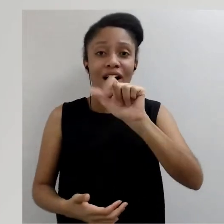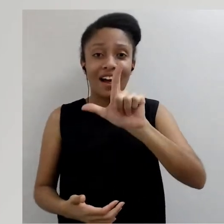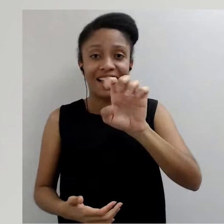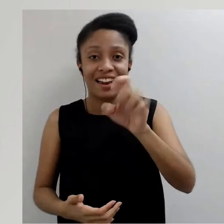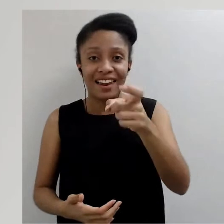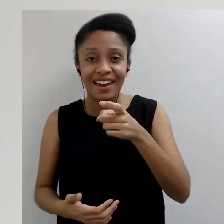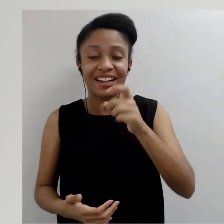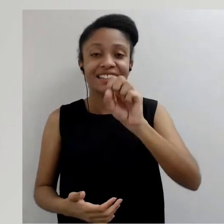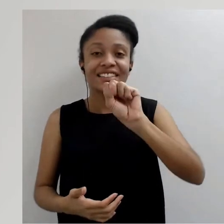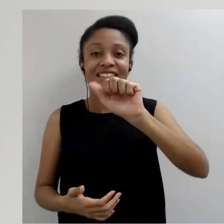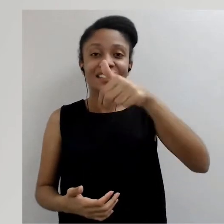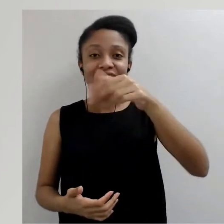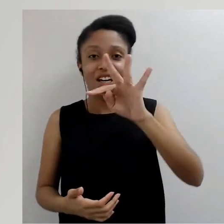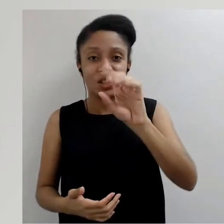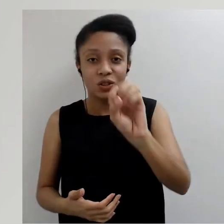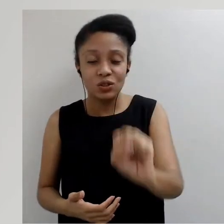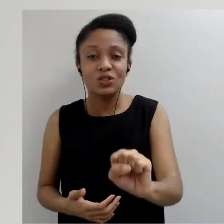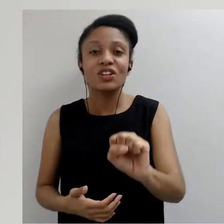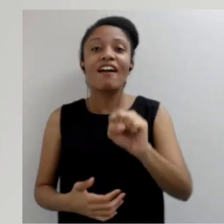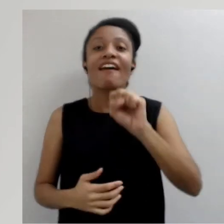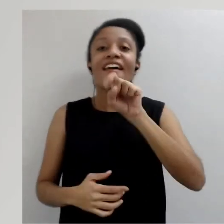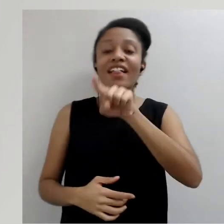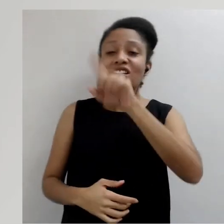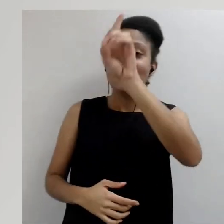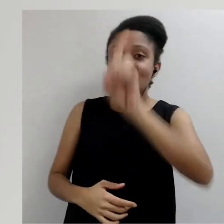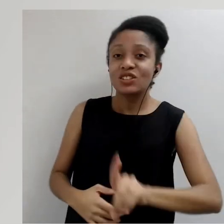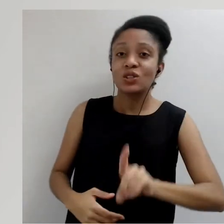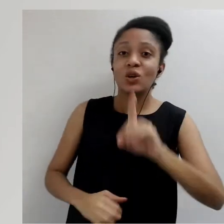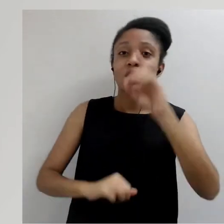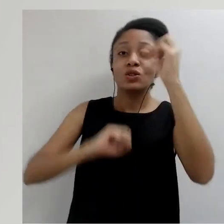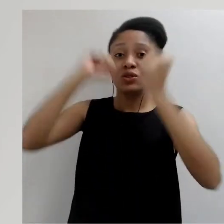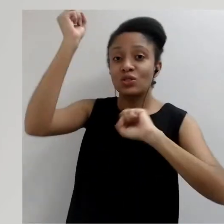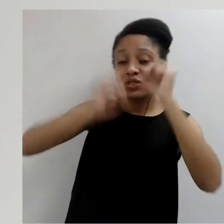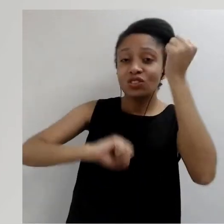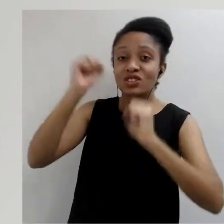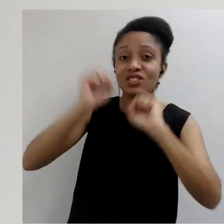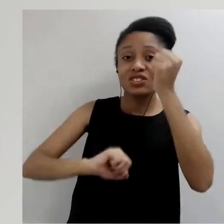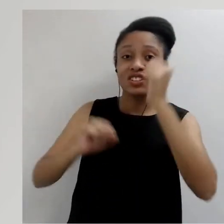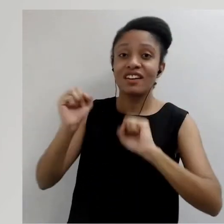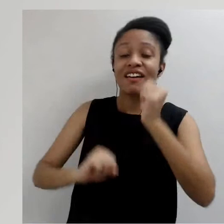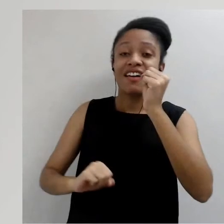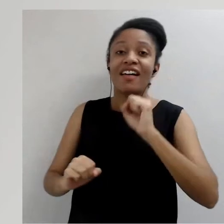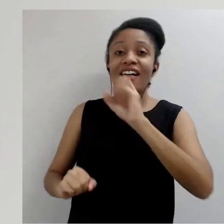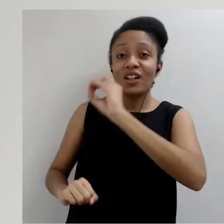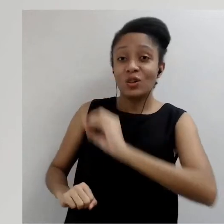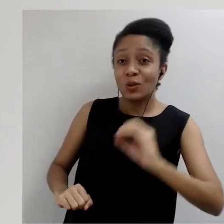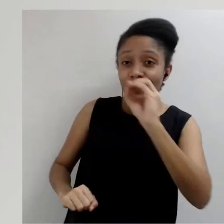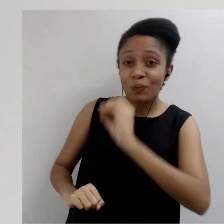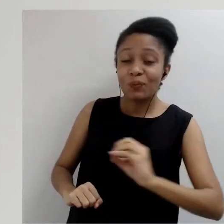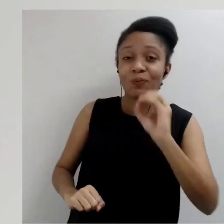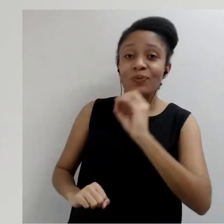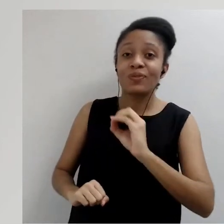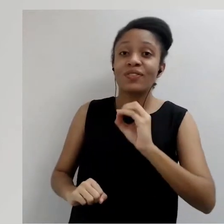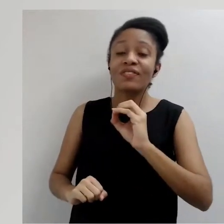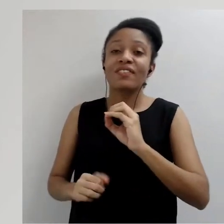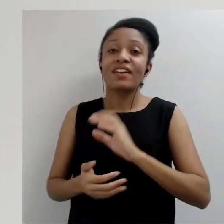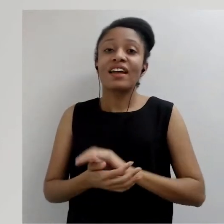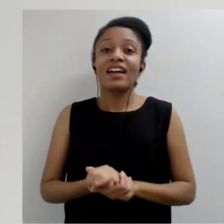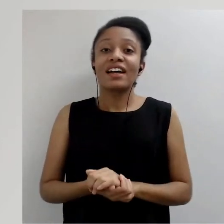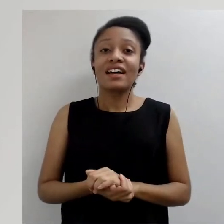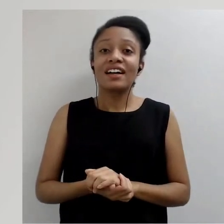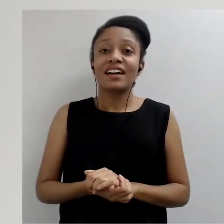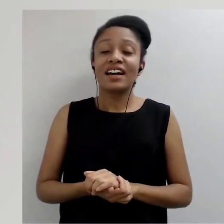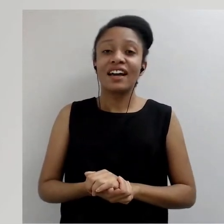will talk with Alex Santos from ANS, from the state of Rio Grande do Sul. Alex had